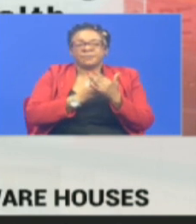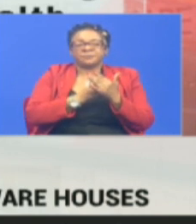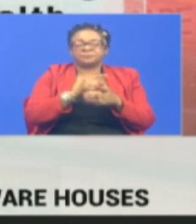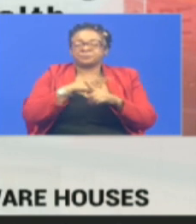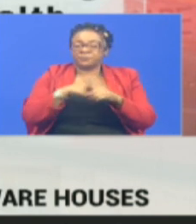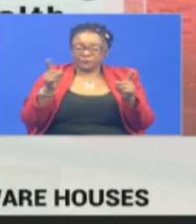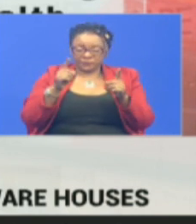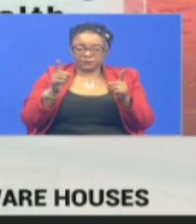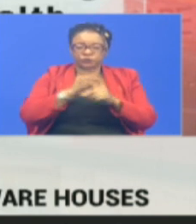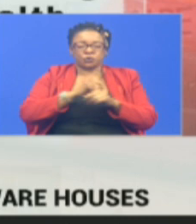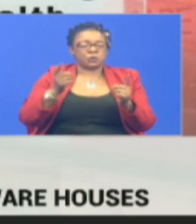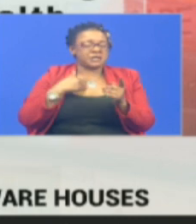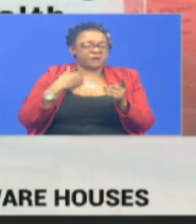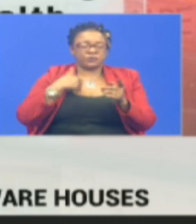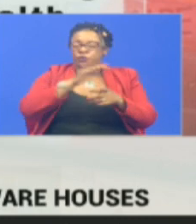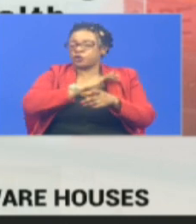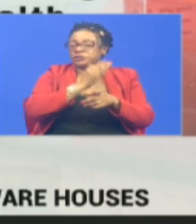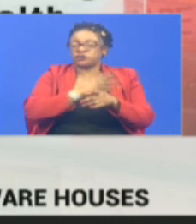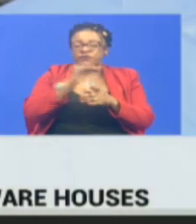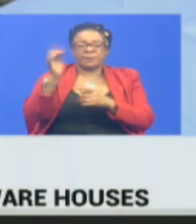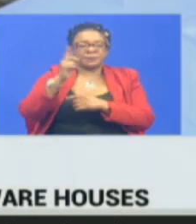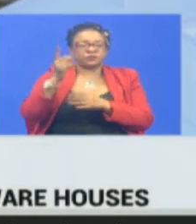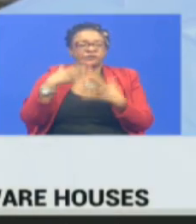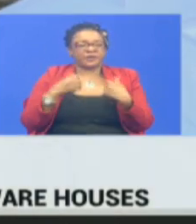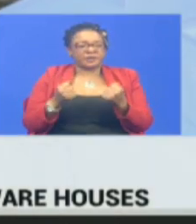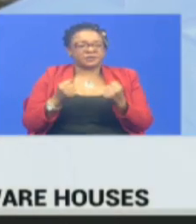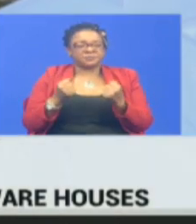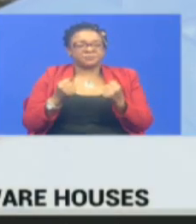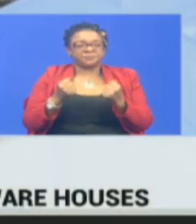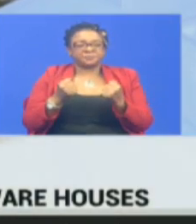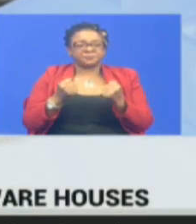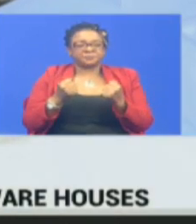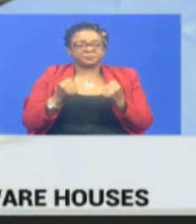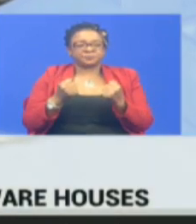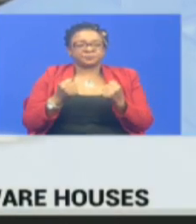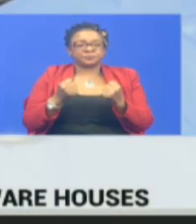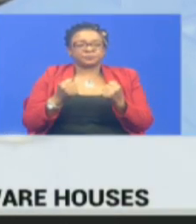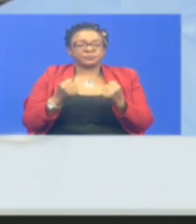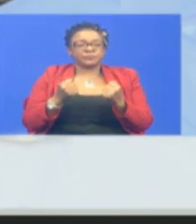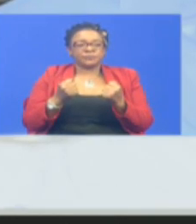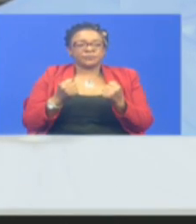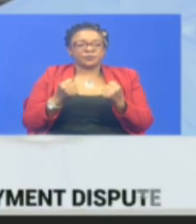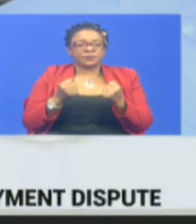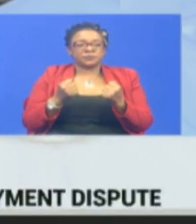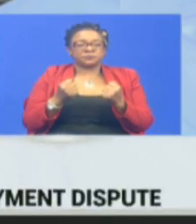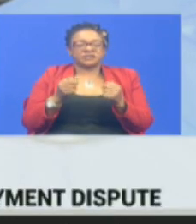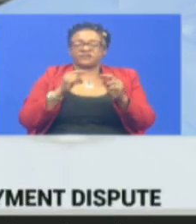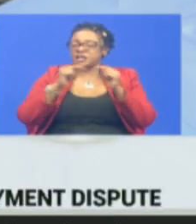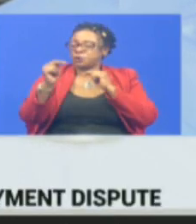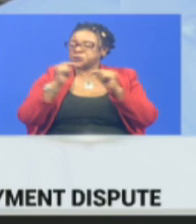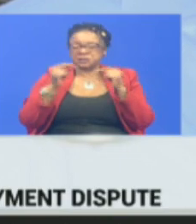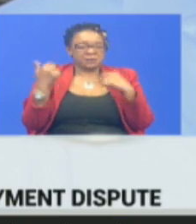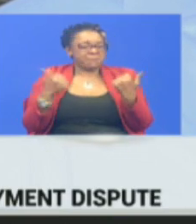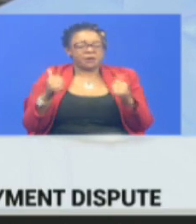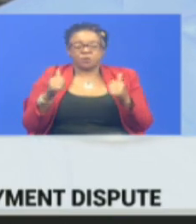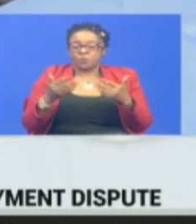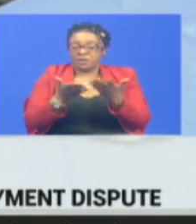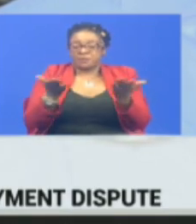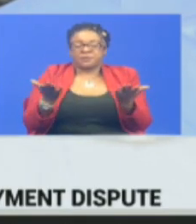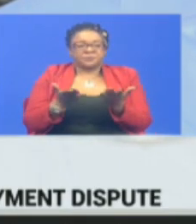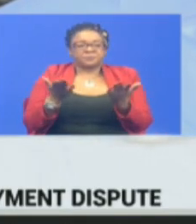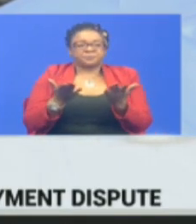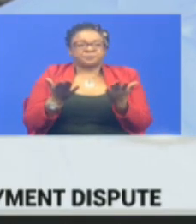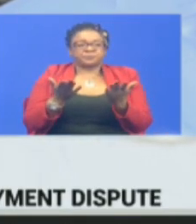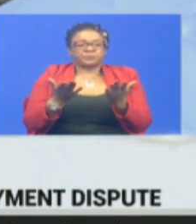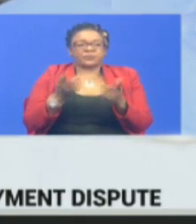receiving authorization from the Ministry of Health. They have supplied, the items are here. They have not negotiated. So at what price